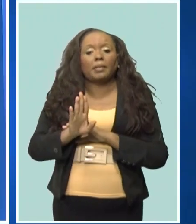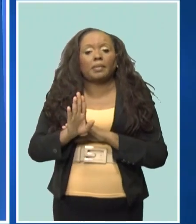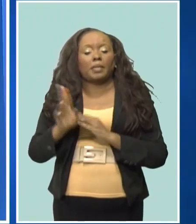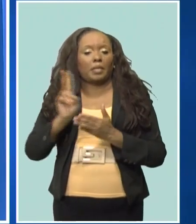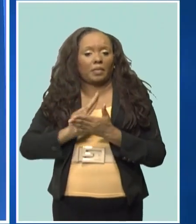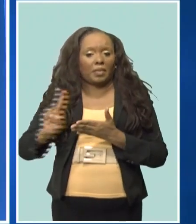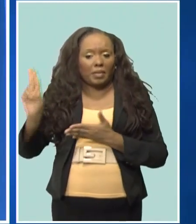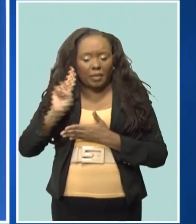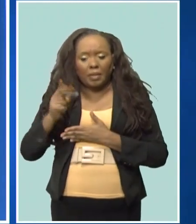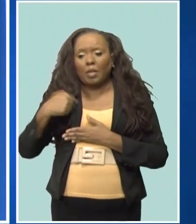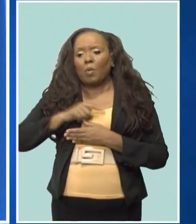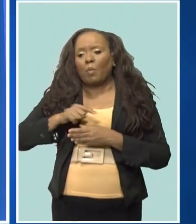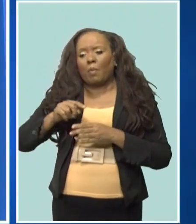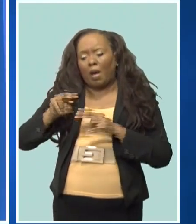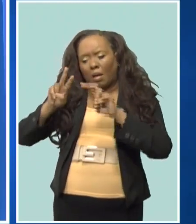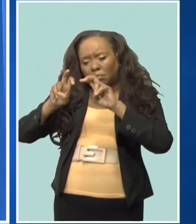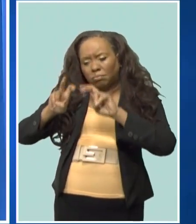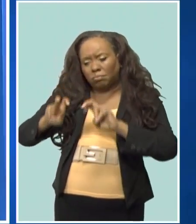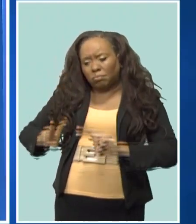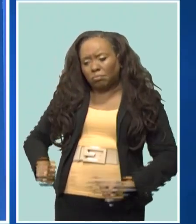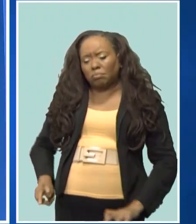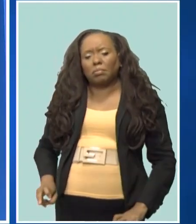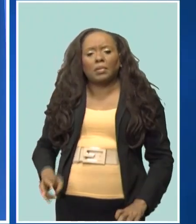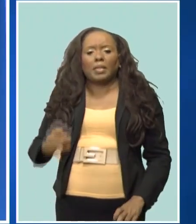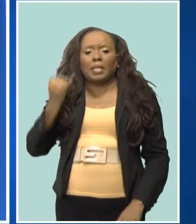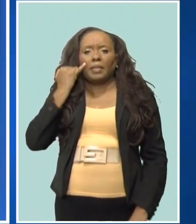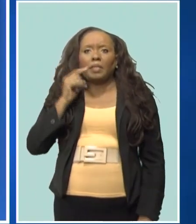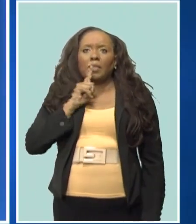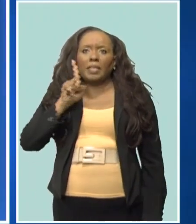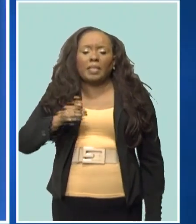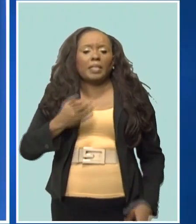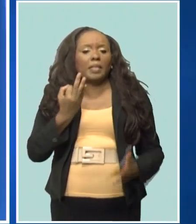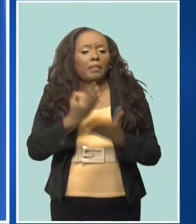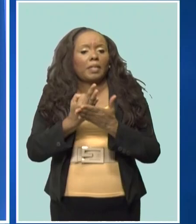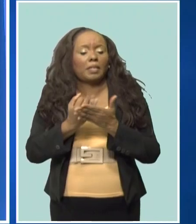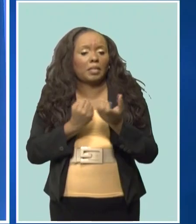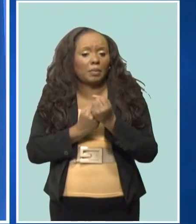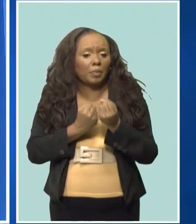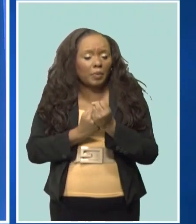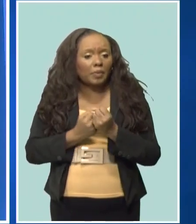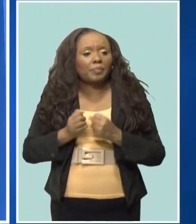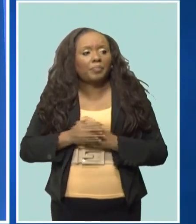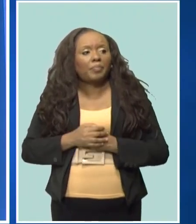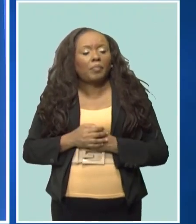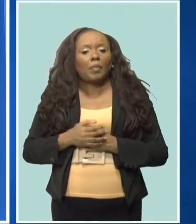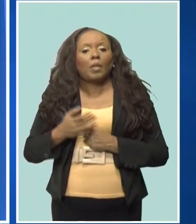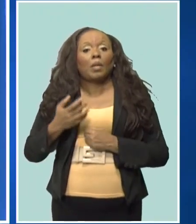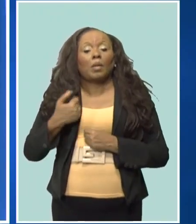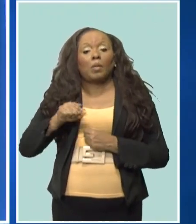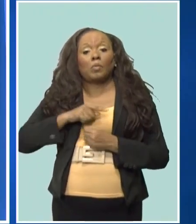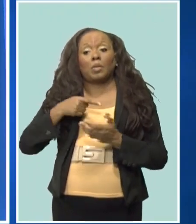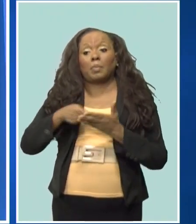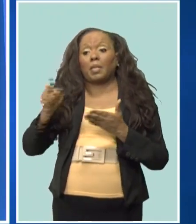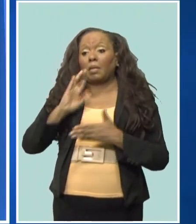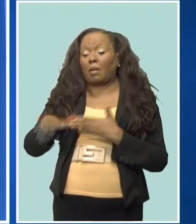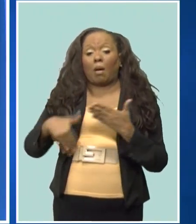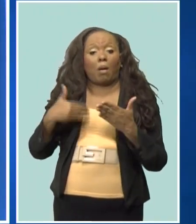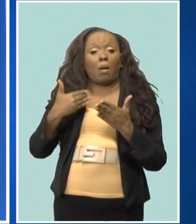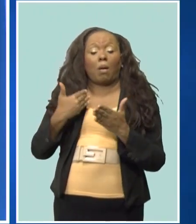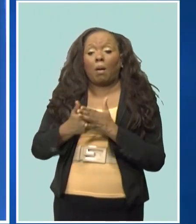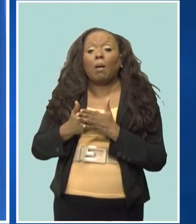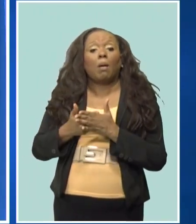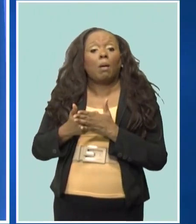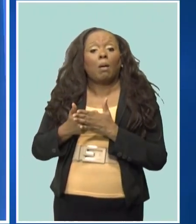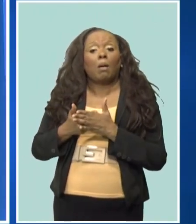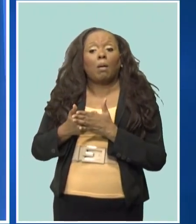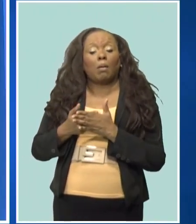our applicants based purely on financial need. For those awarded scholarships, we pay all of the expenses not covered by the government